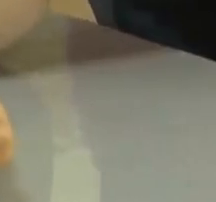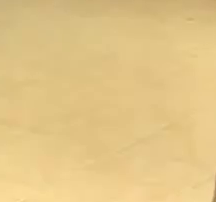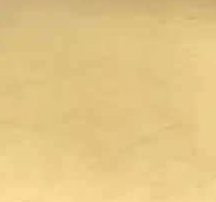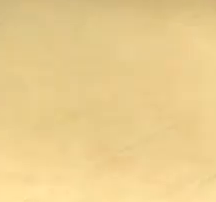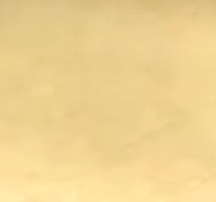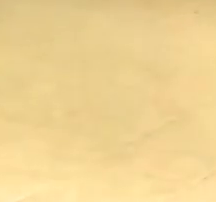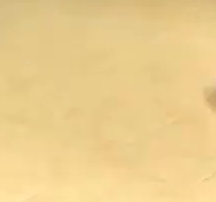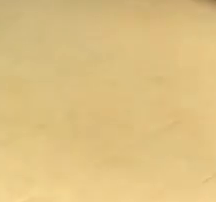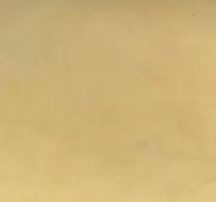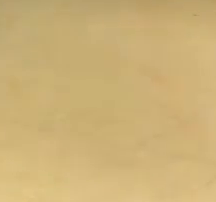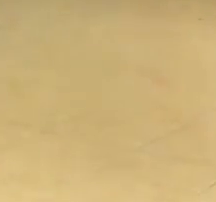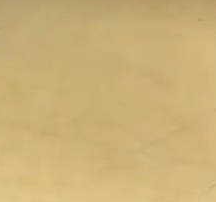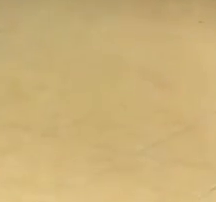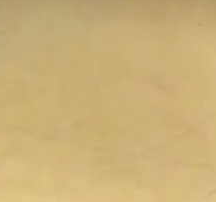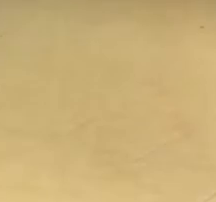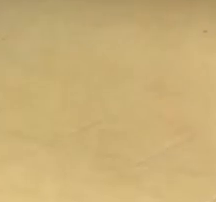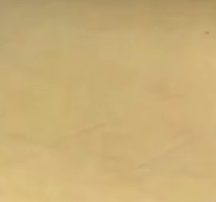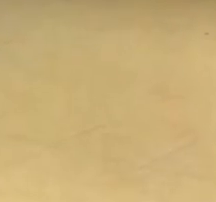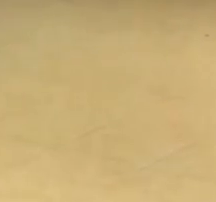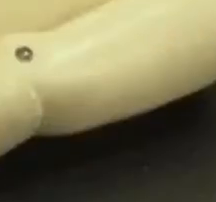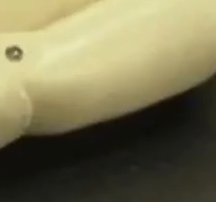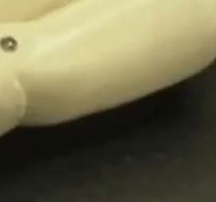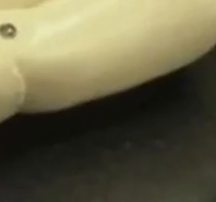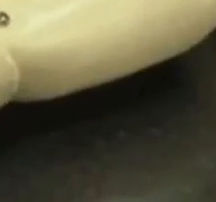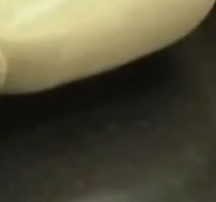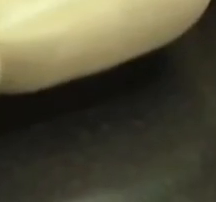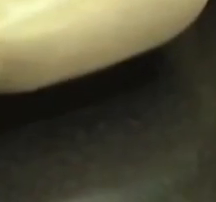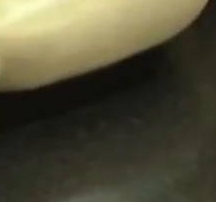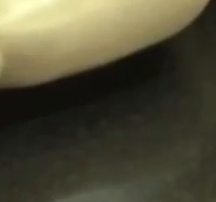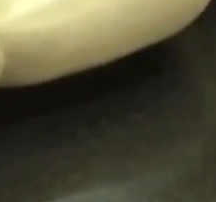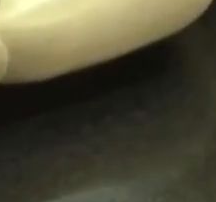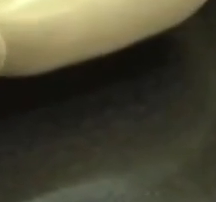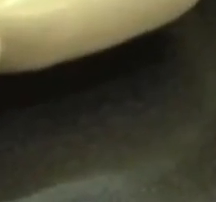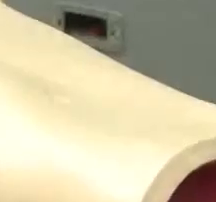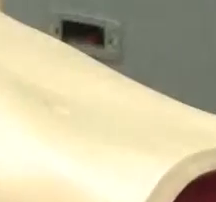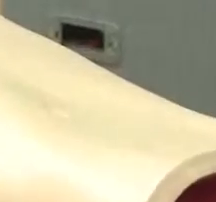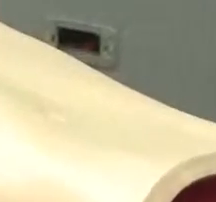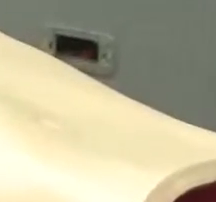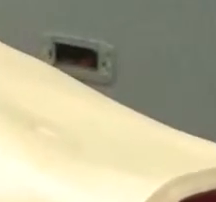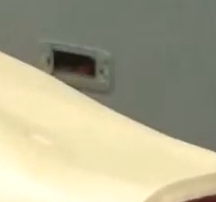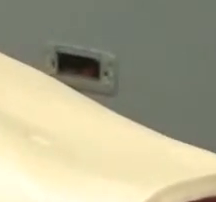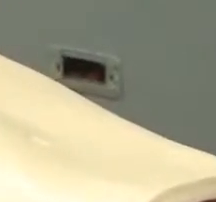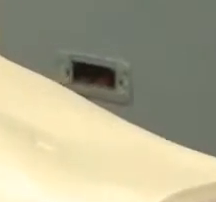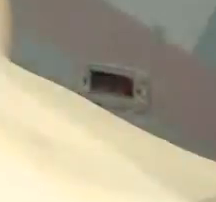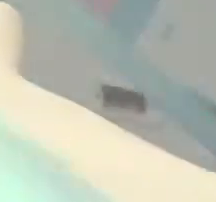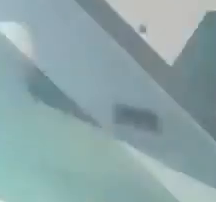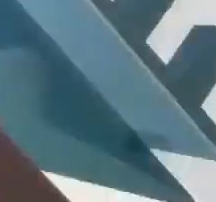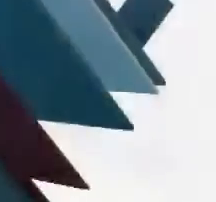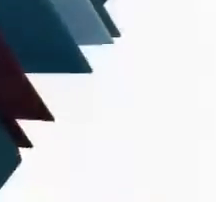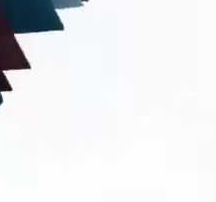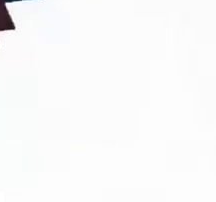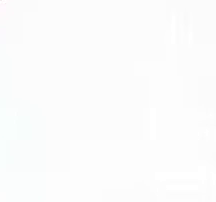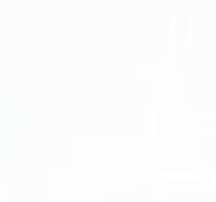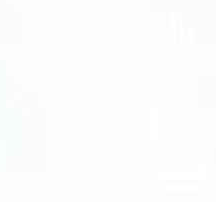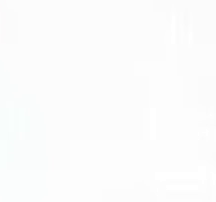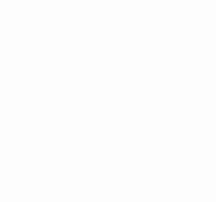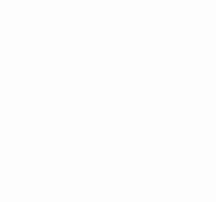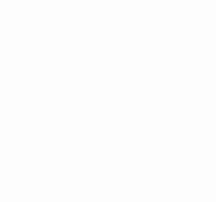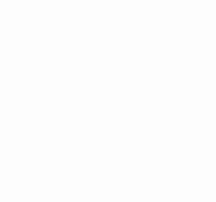big schools to promote primary care, especially to incoming and current medical students.